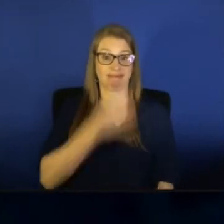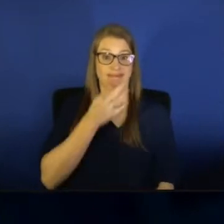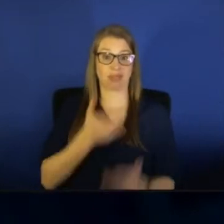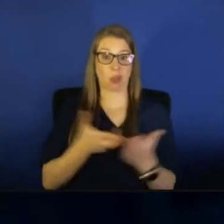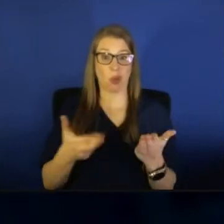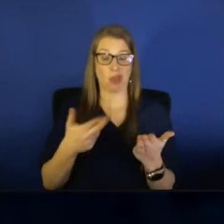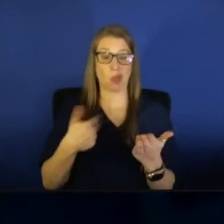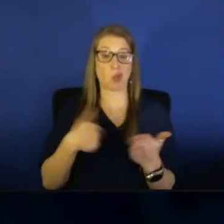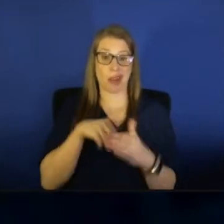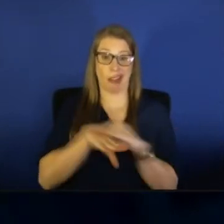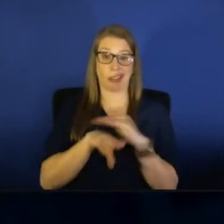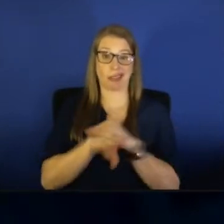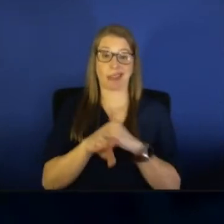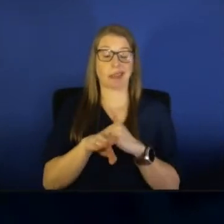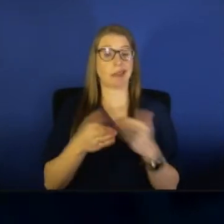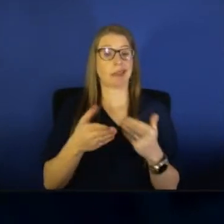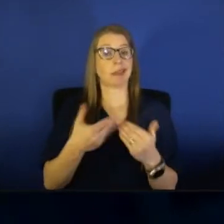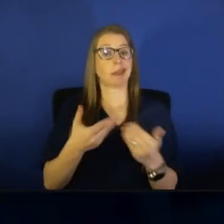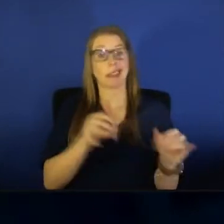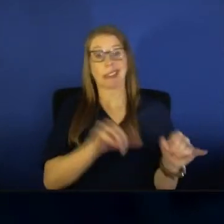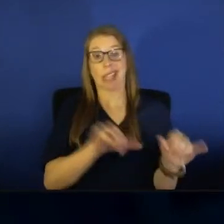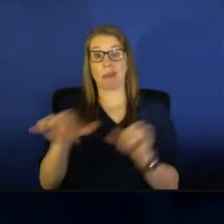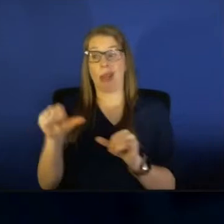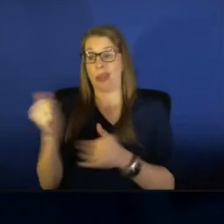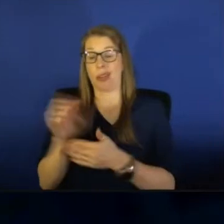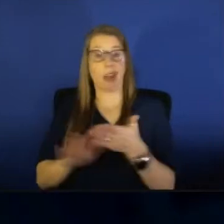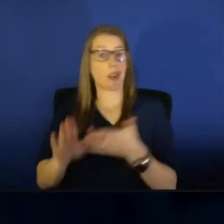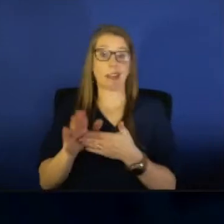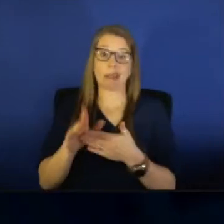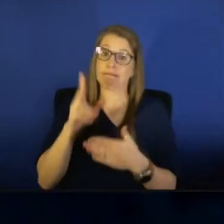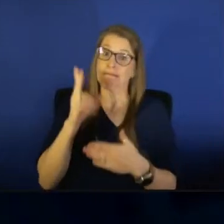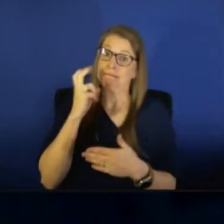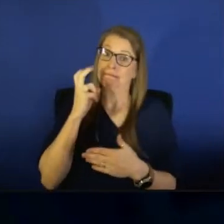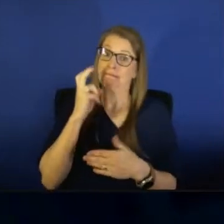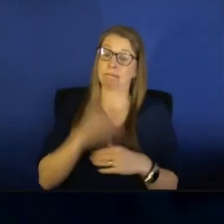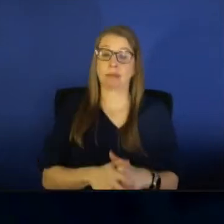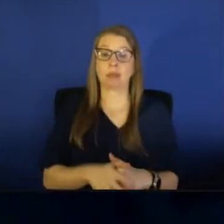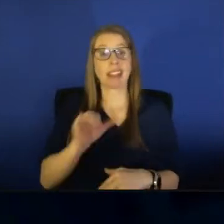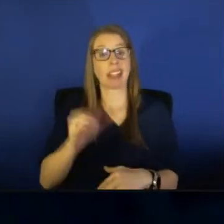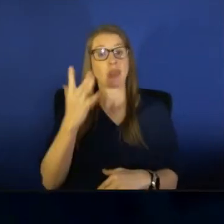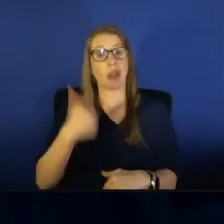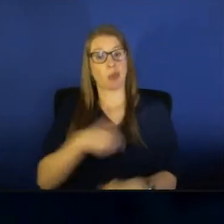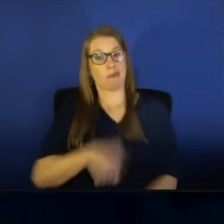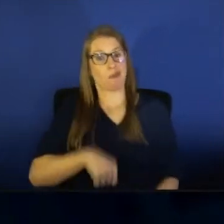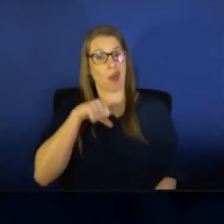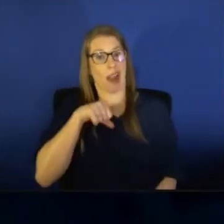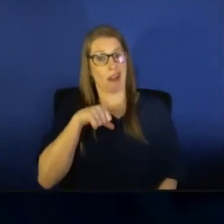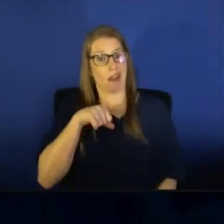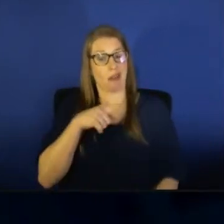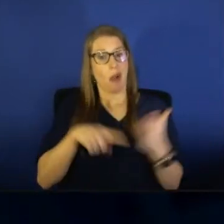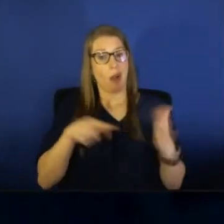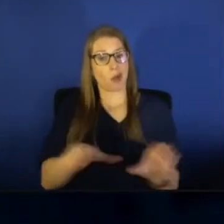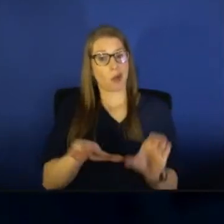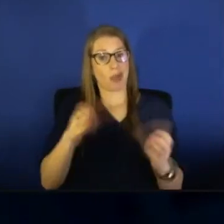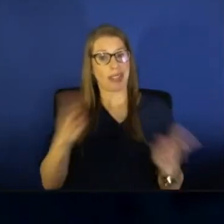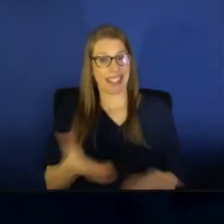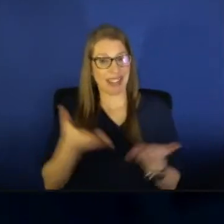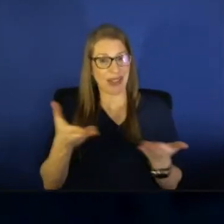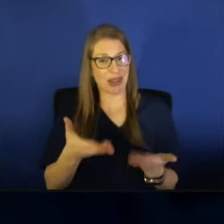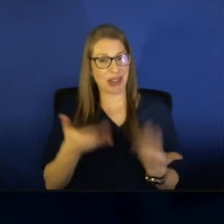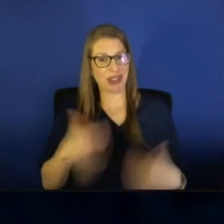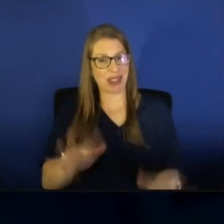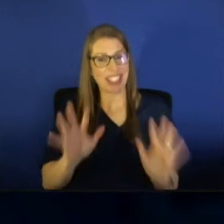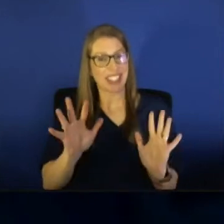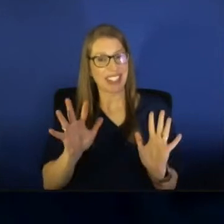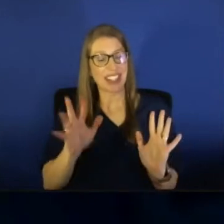access to. And I think that's why you see everybody so proud of what we're doing here is. We know that if we